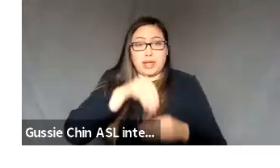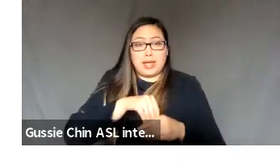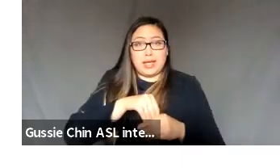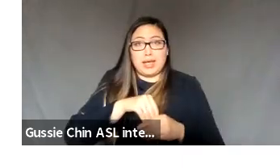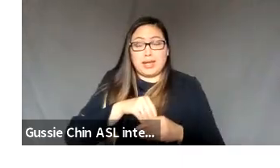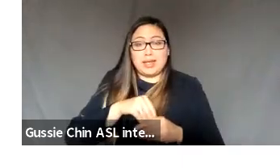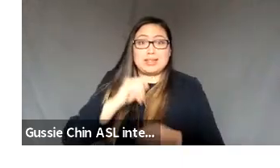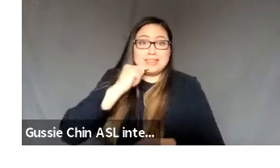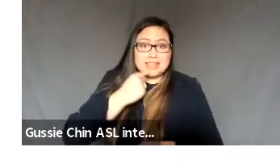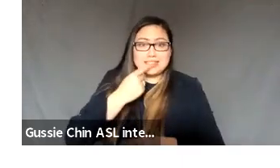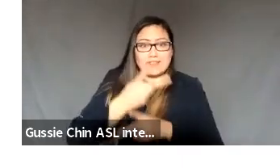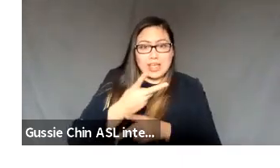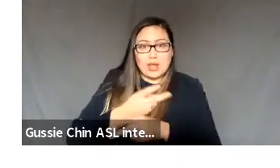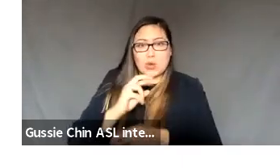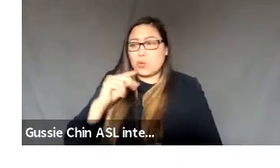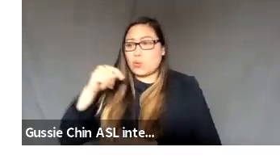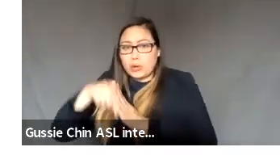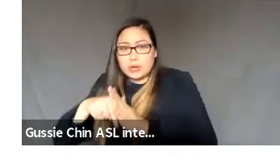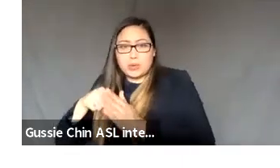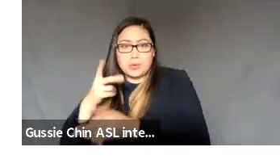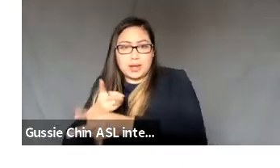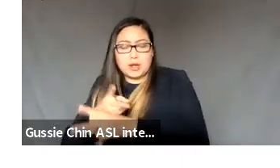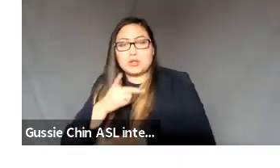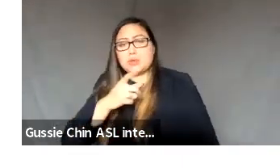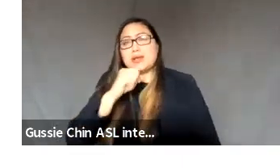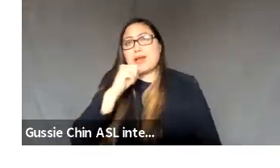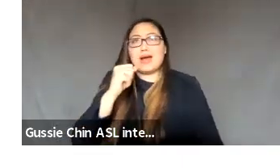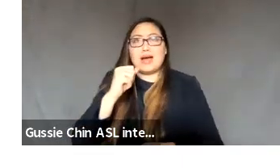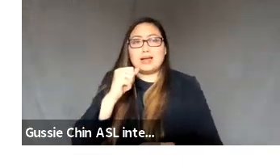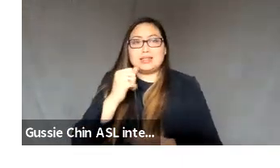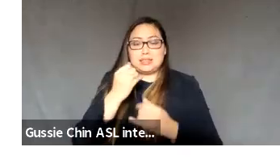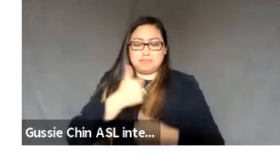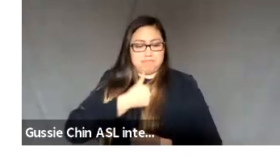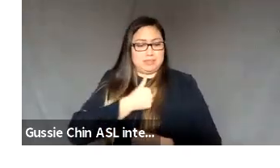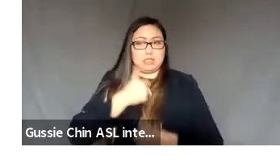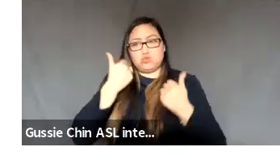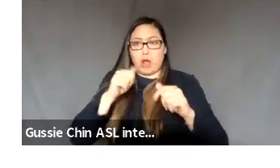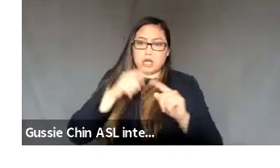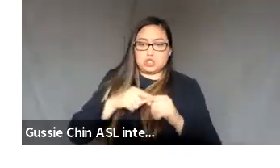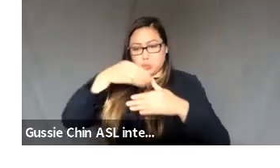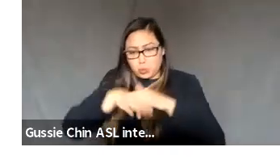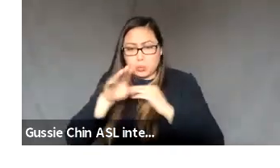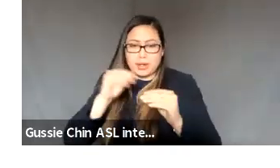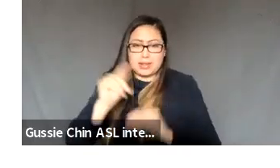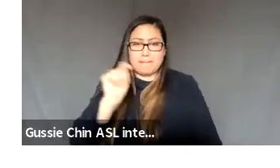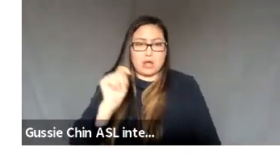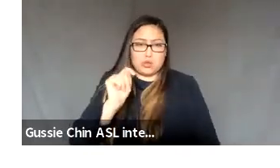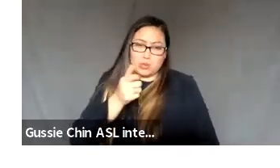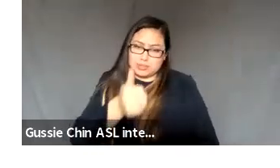you're not typically independently trying to go into the laboratory or the toilet room by yourself.